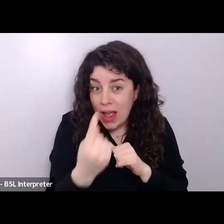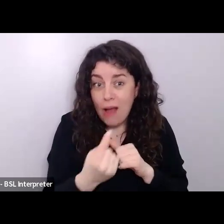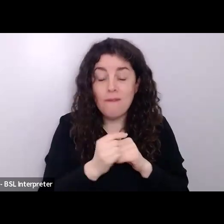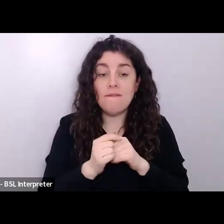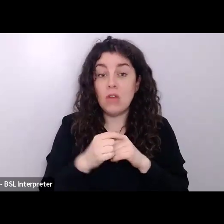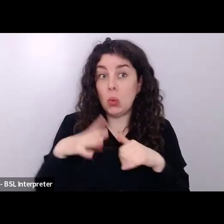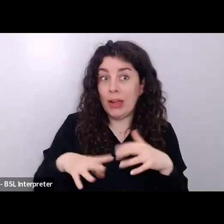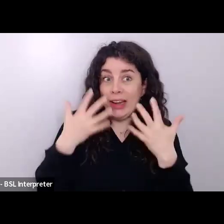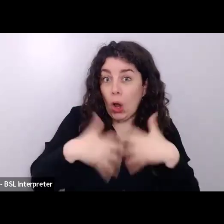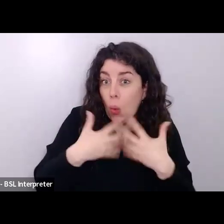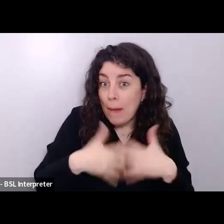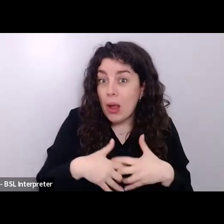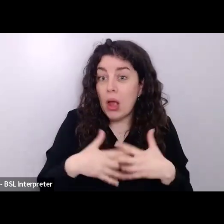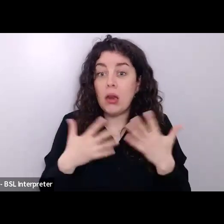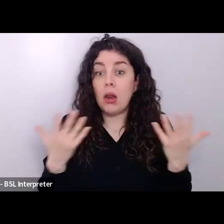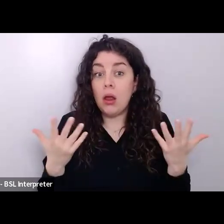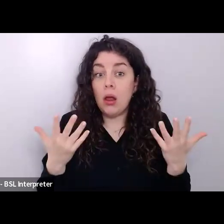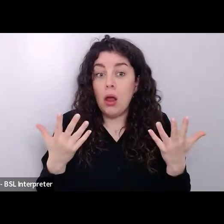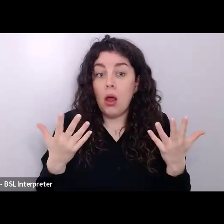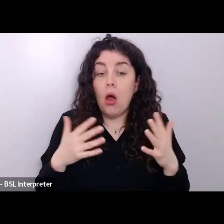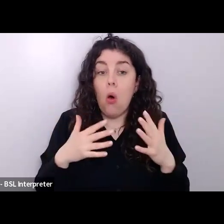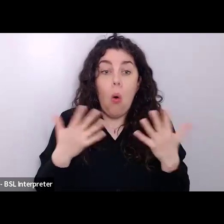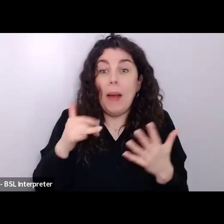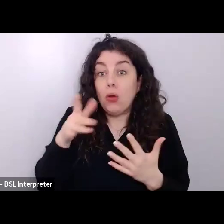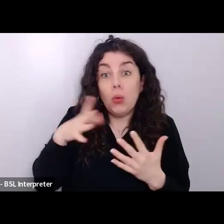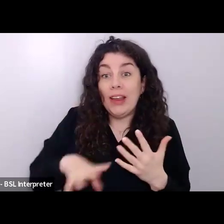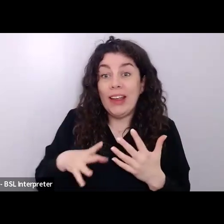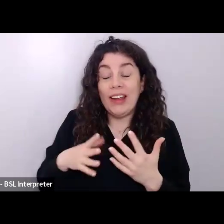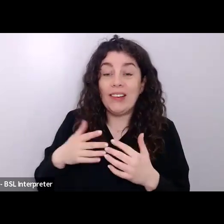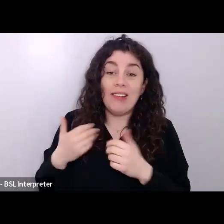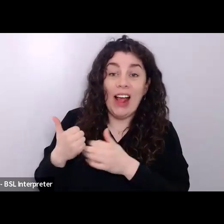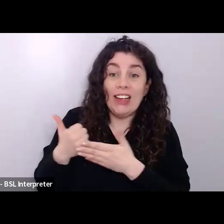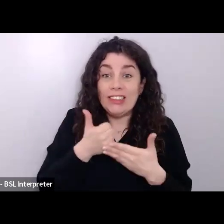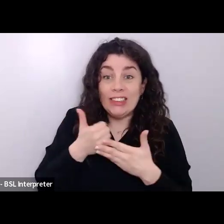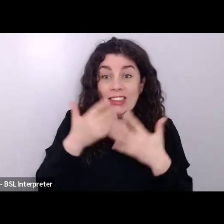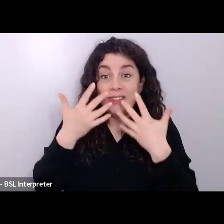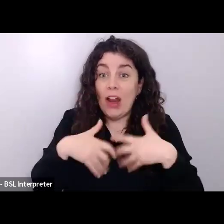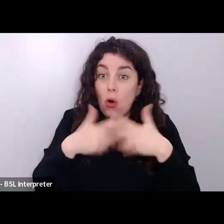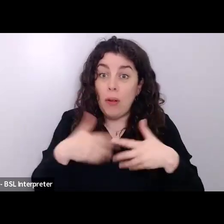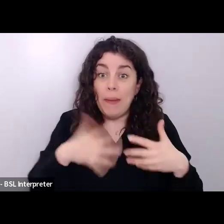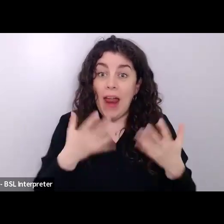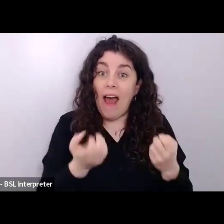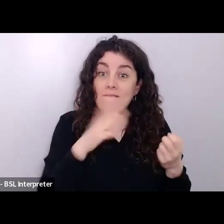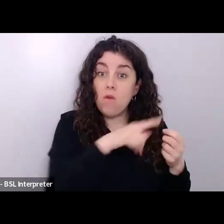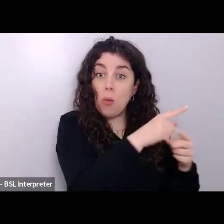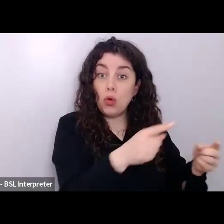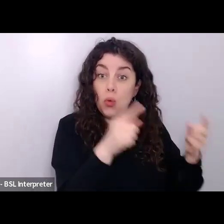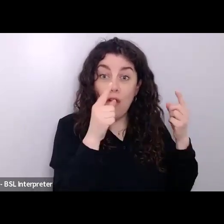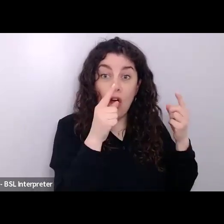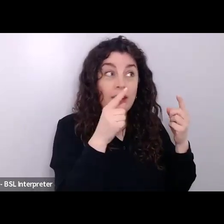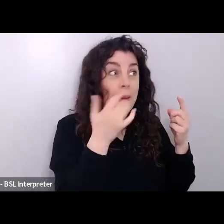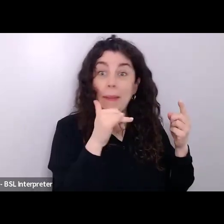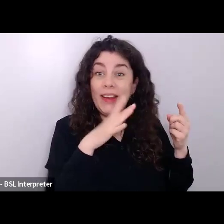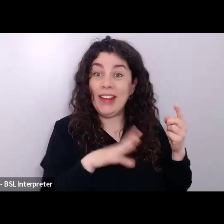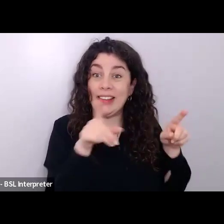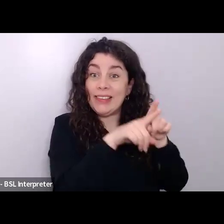equipment or access to some of the assistive technologies that you've perhaps been using at university? Having a good